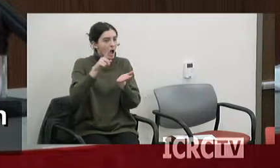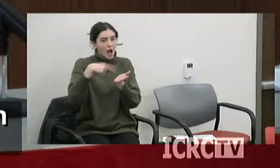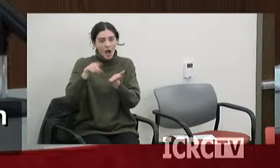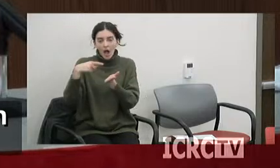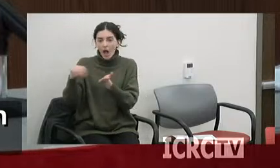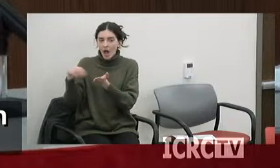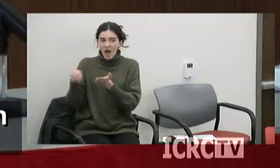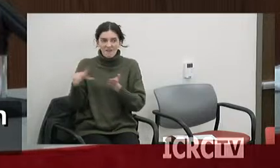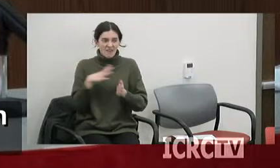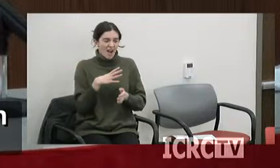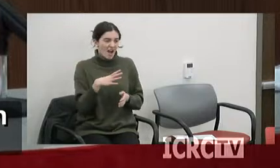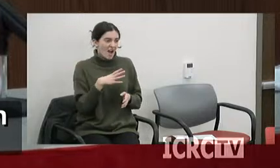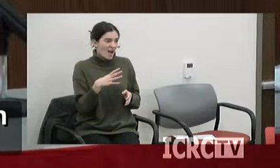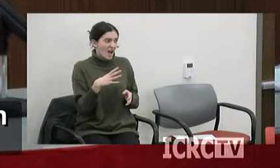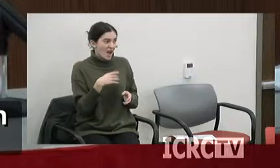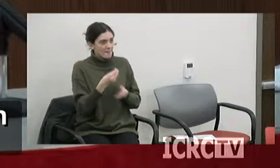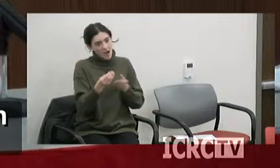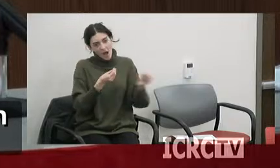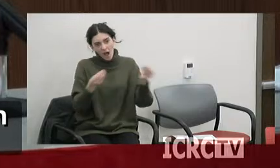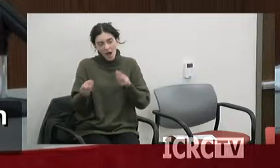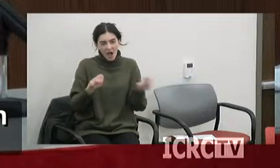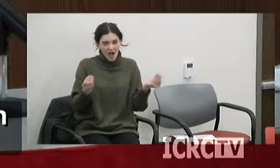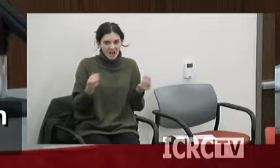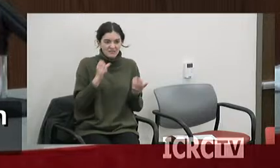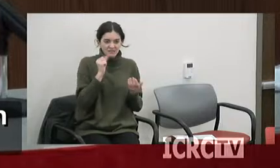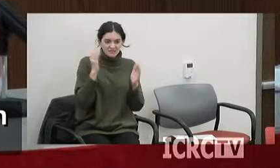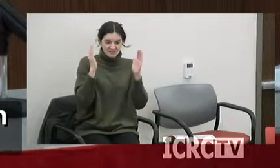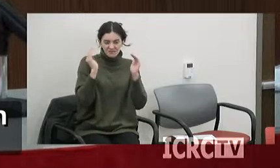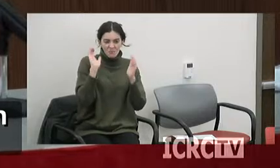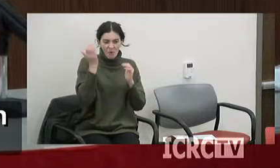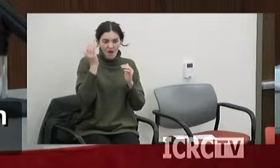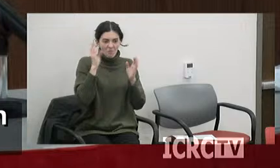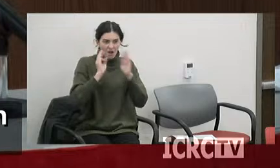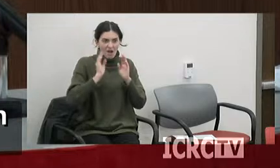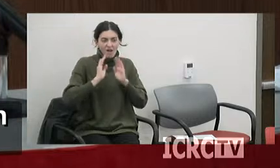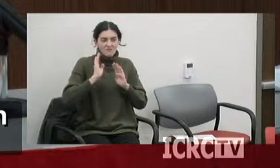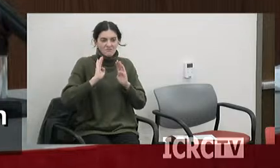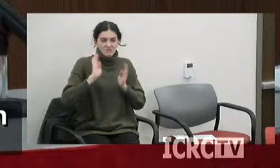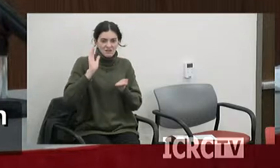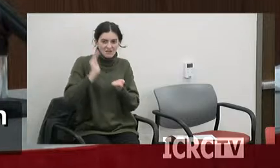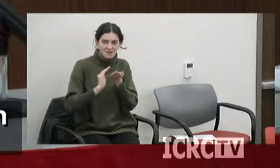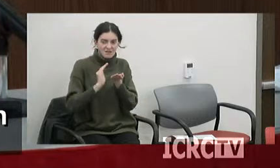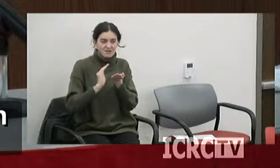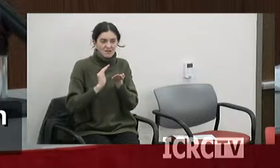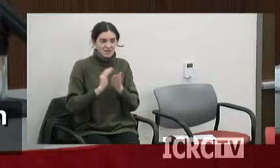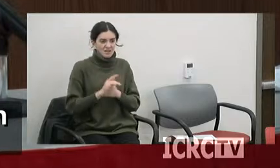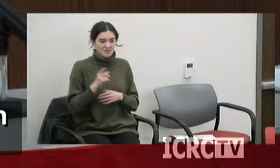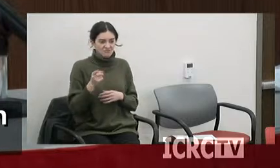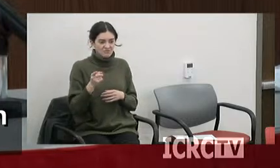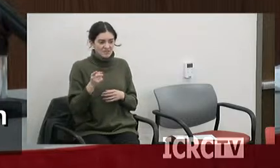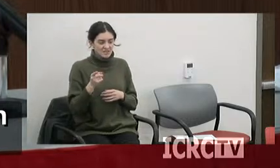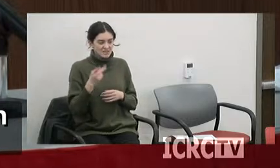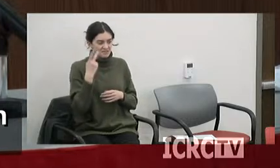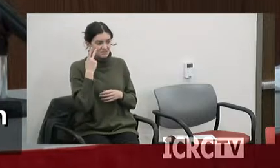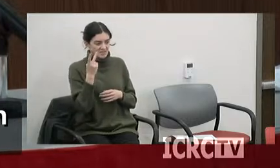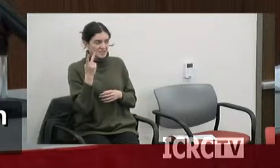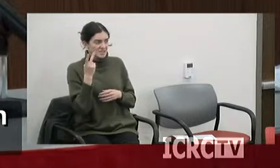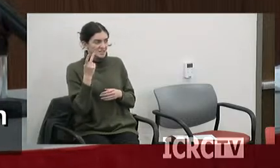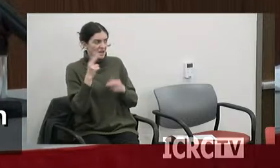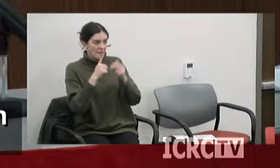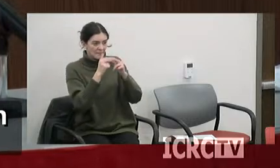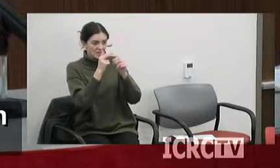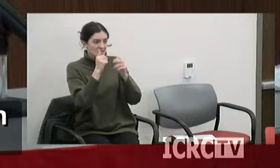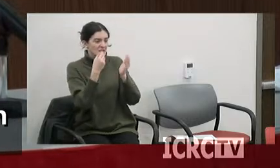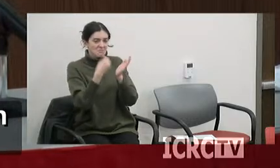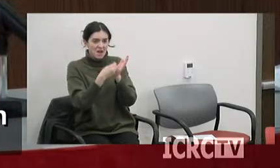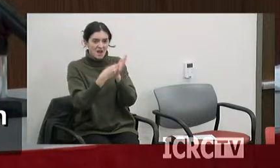seem to be an urgency to reduce. She said she has not seen or felt building budgets being reduced at